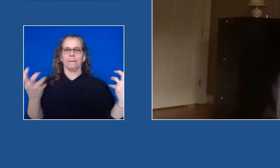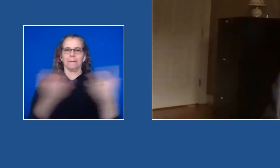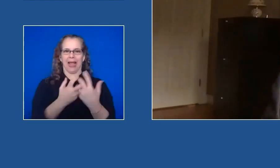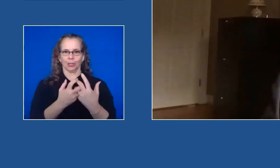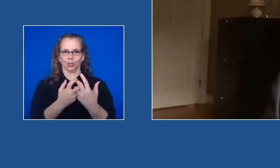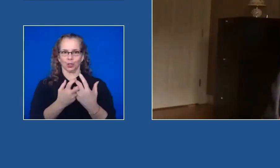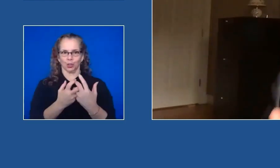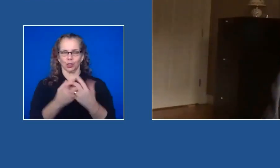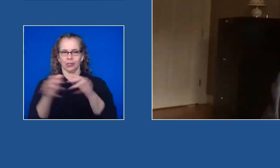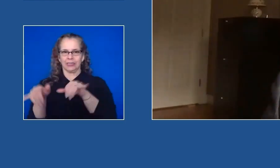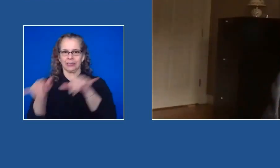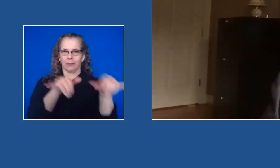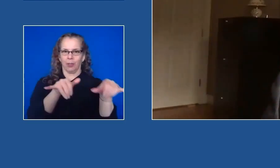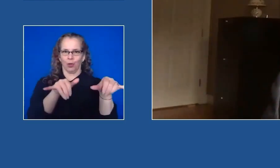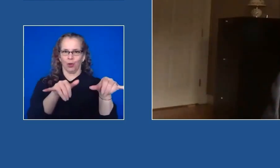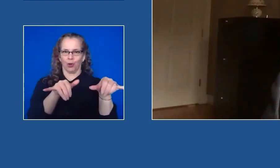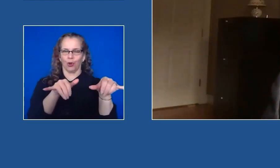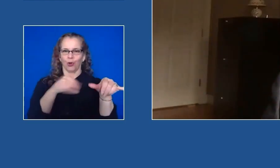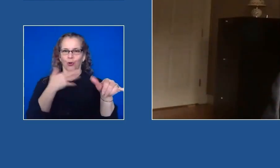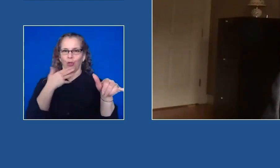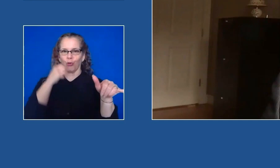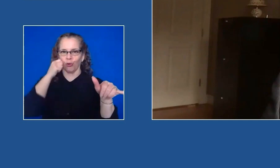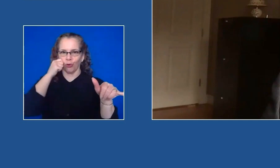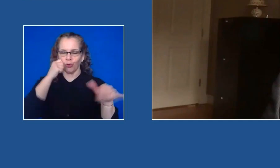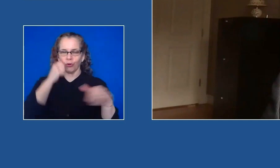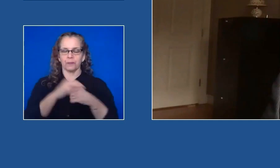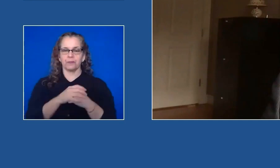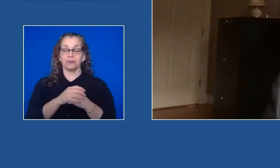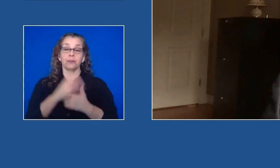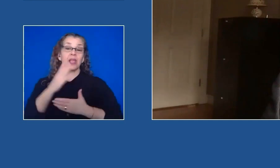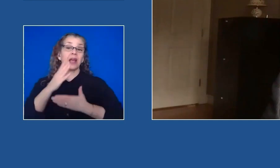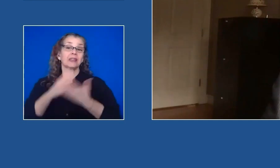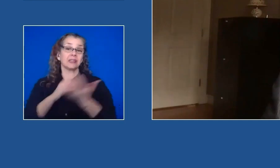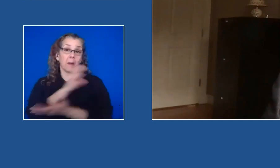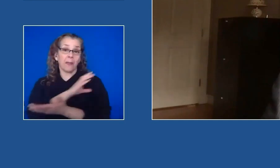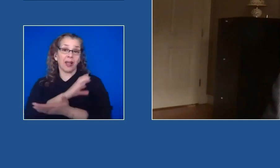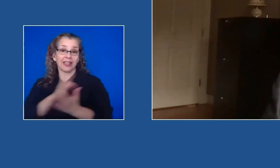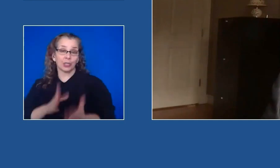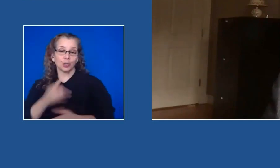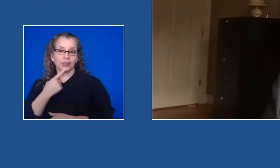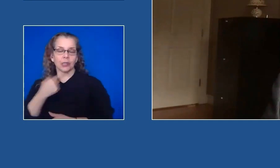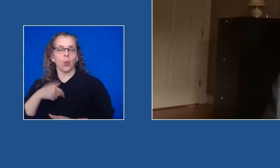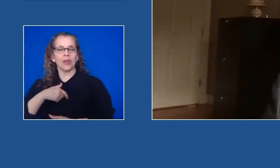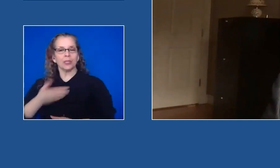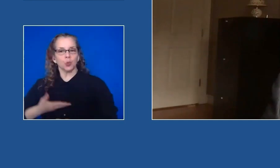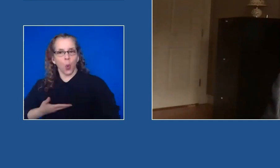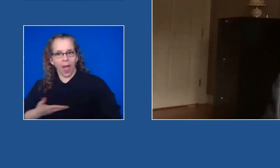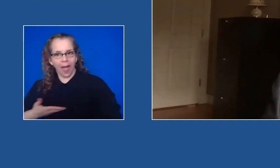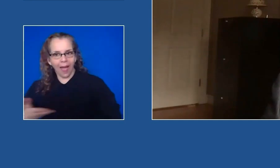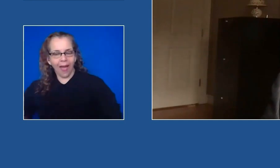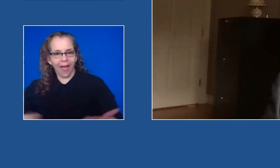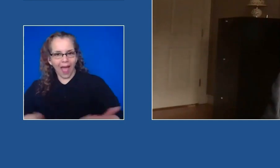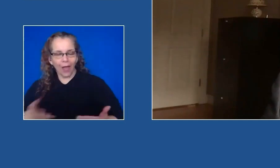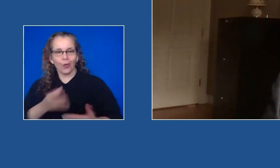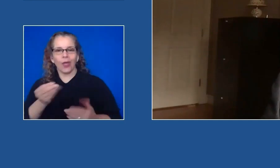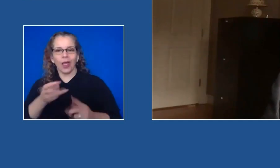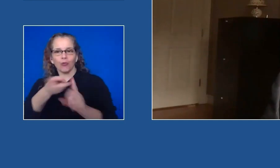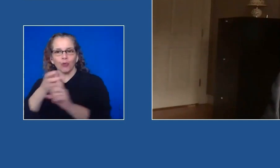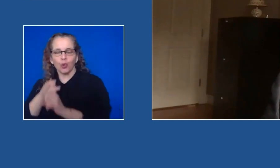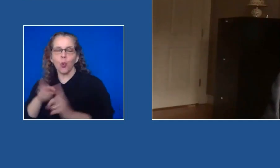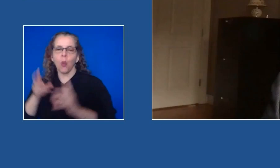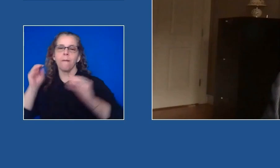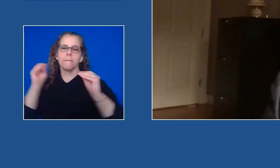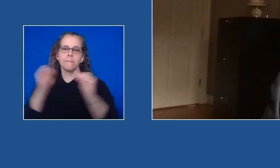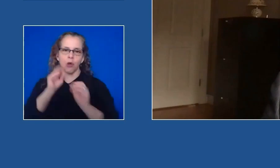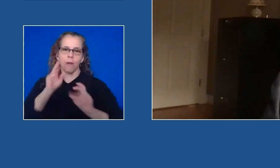relations can happen. The other thing that my minority clinicians have mentioned is that we actually need to hire and recruit minority individuals much more so